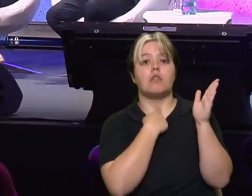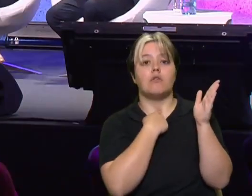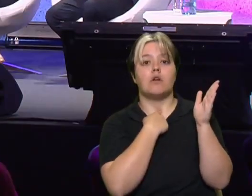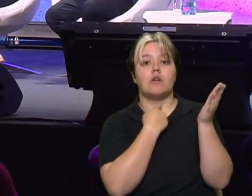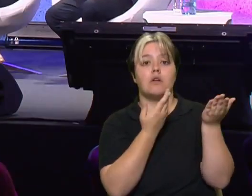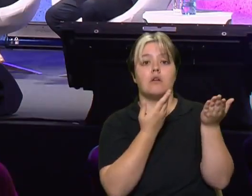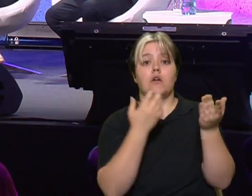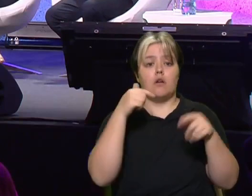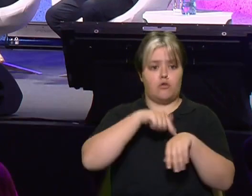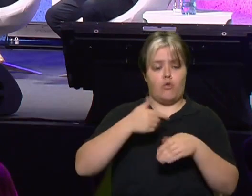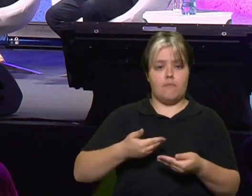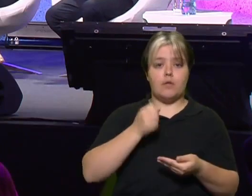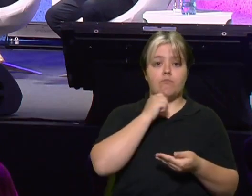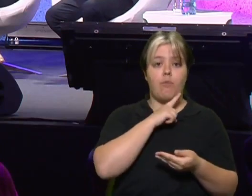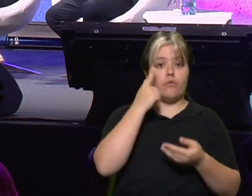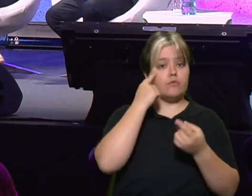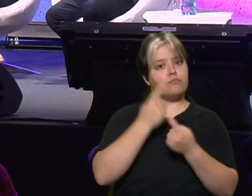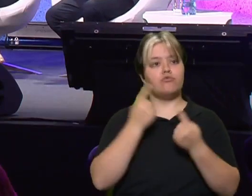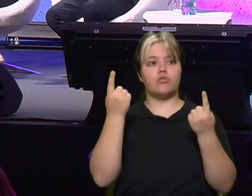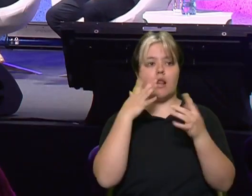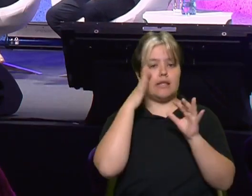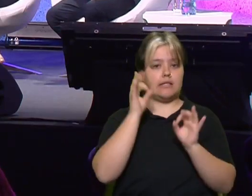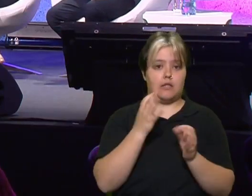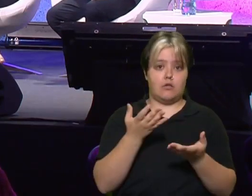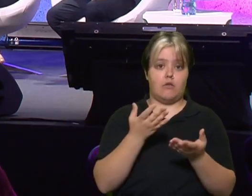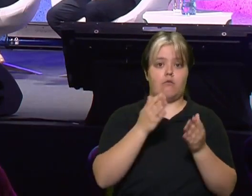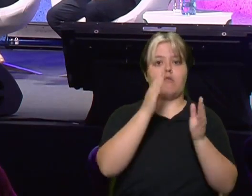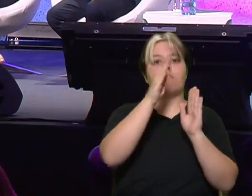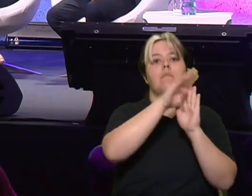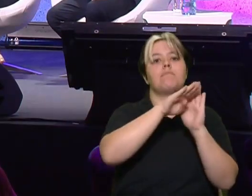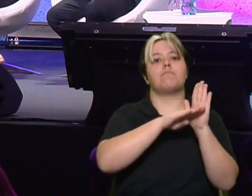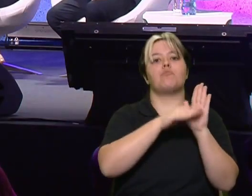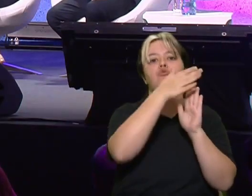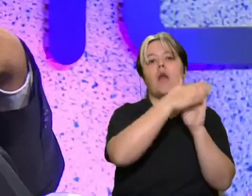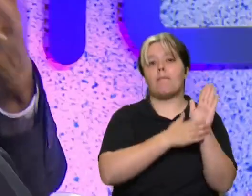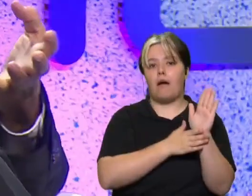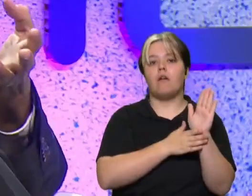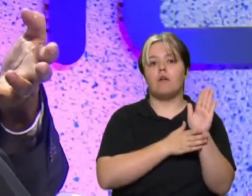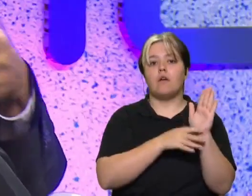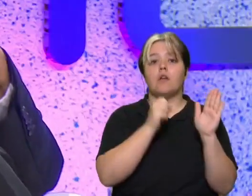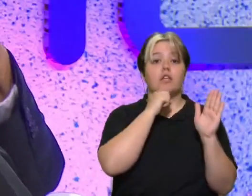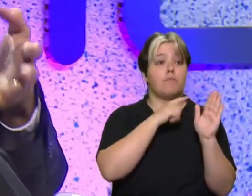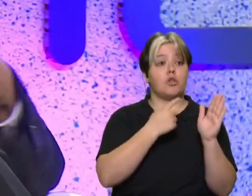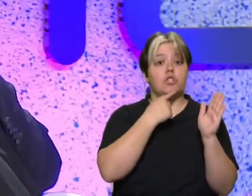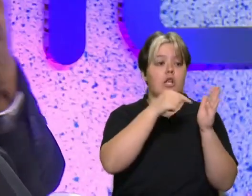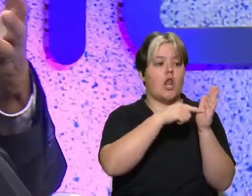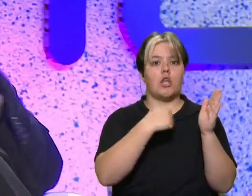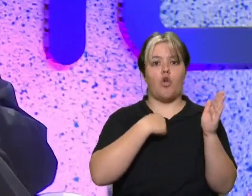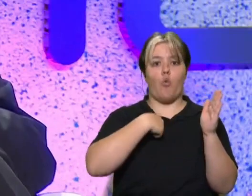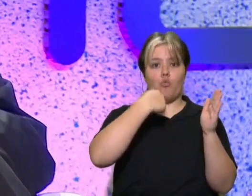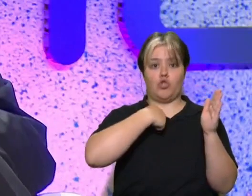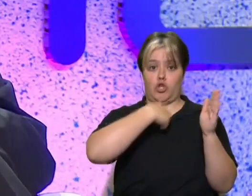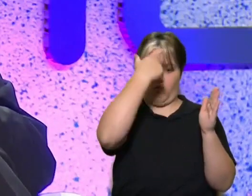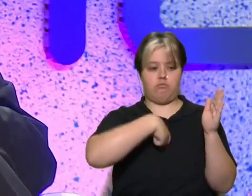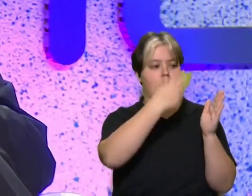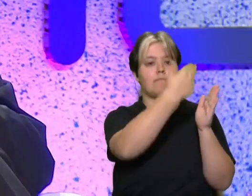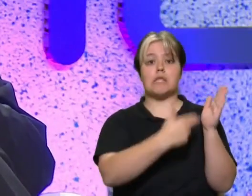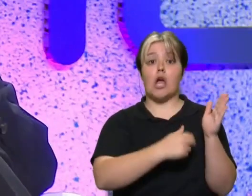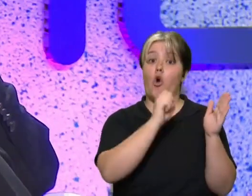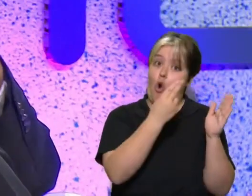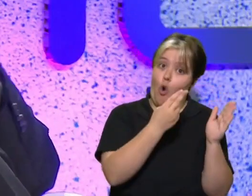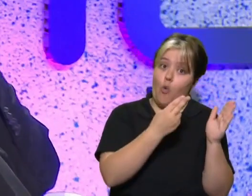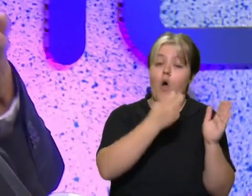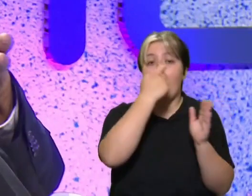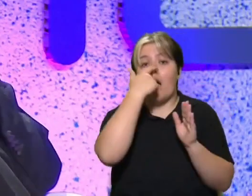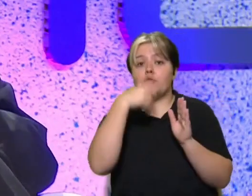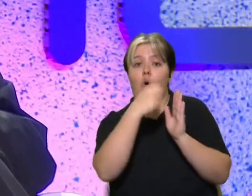ownership can be represented in that type of platform, and that the owner is me or